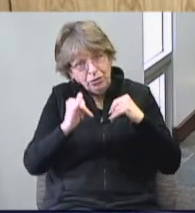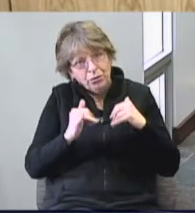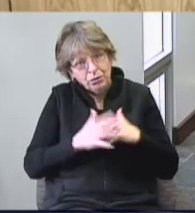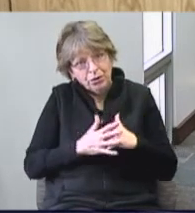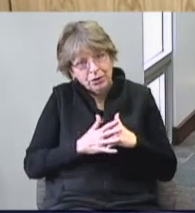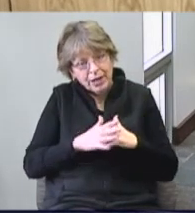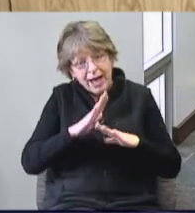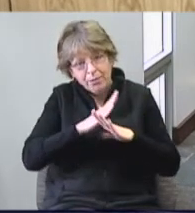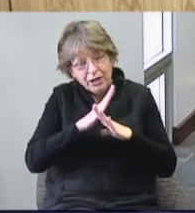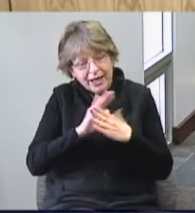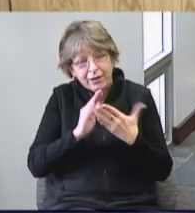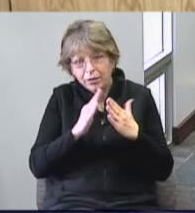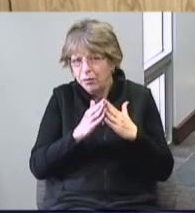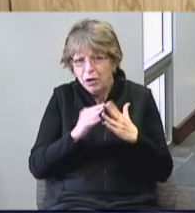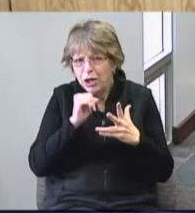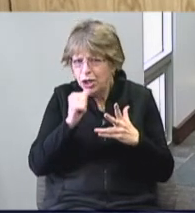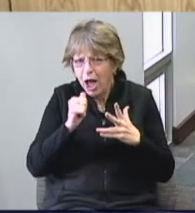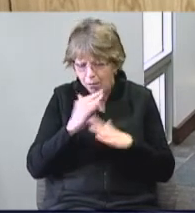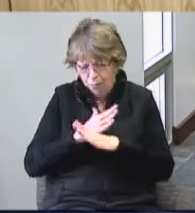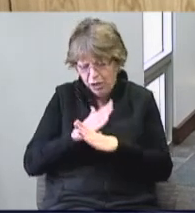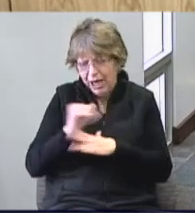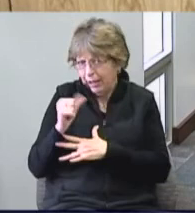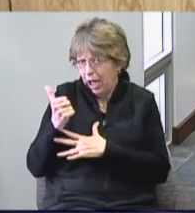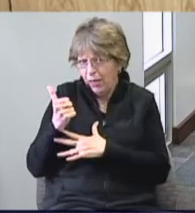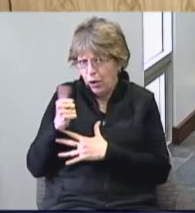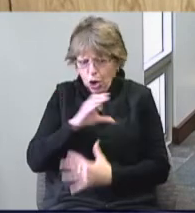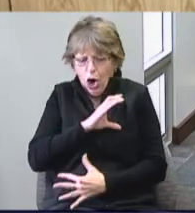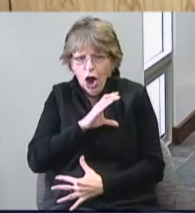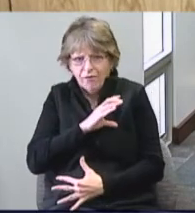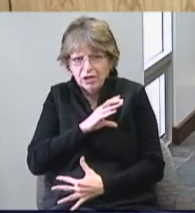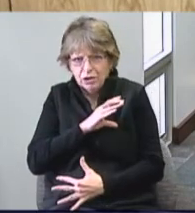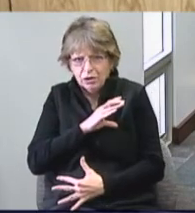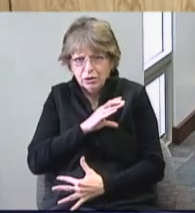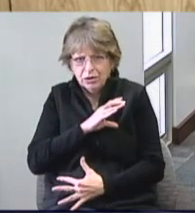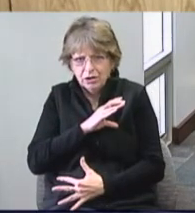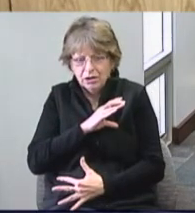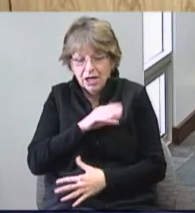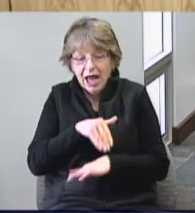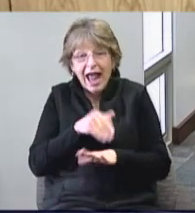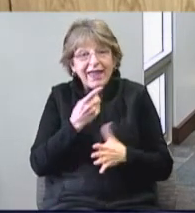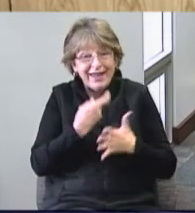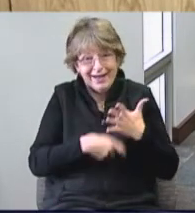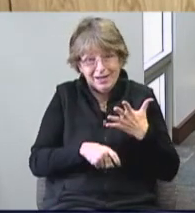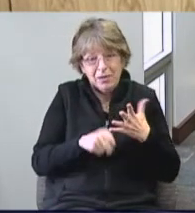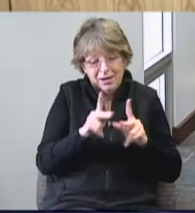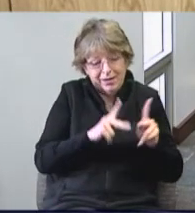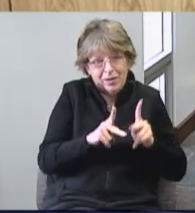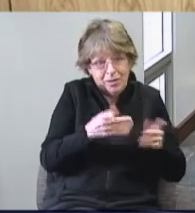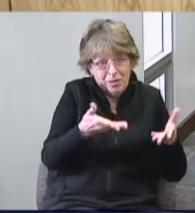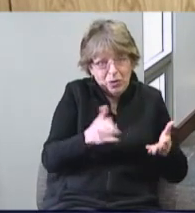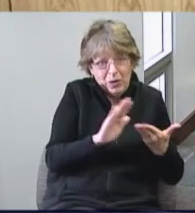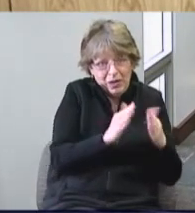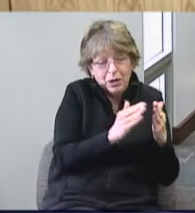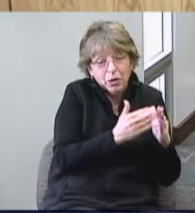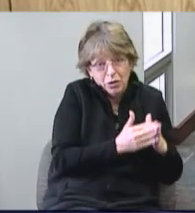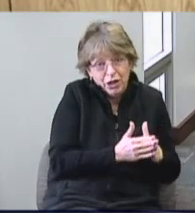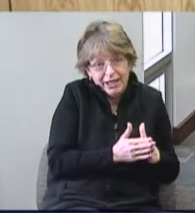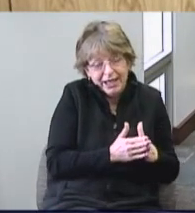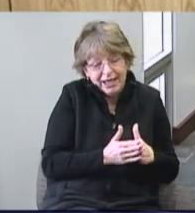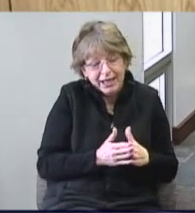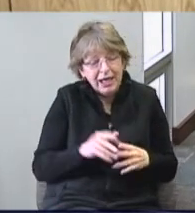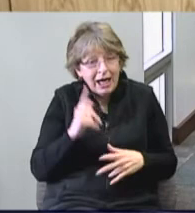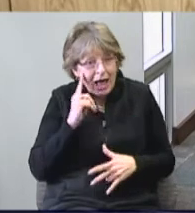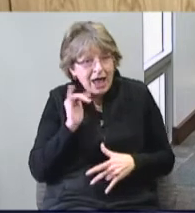not to protect other officers potentially at the expense of the members of our community. And so I think that's